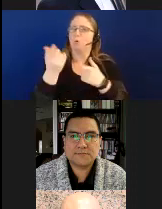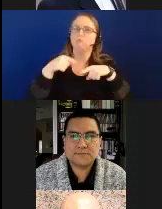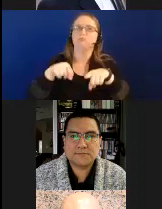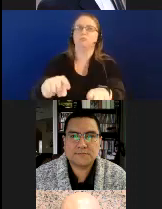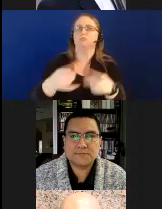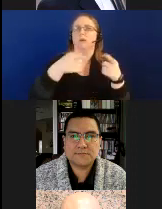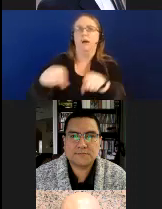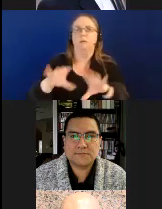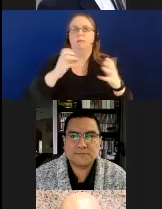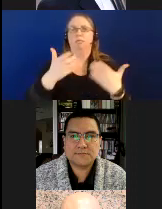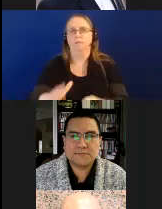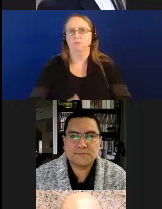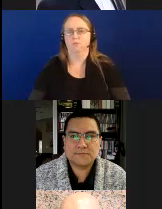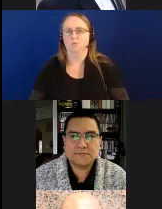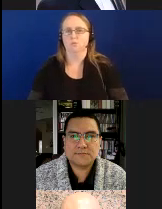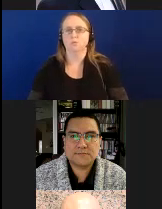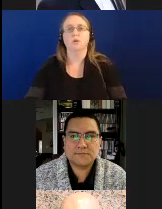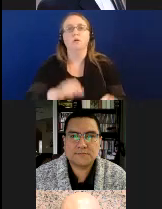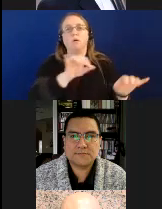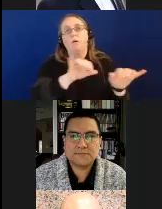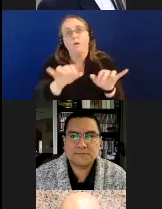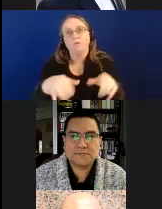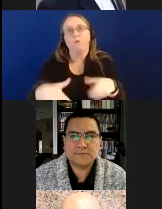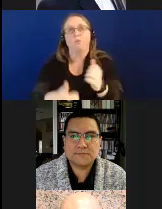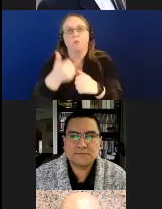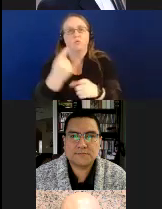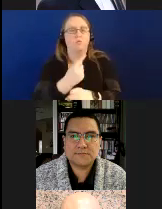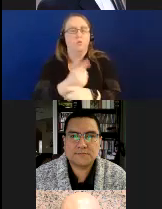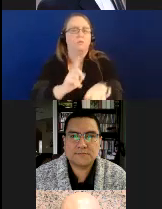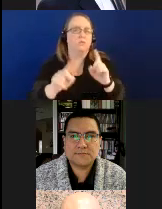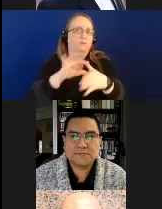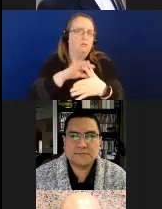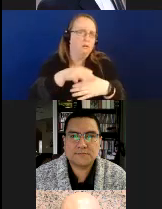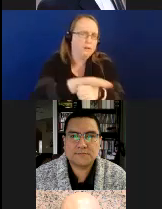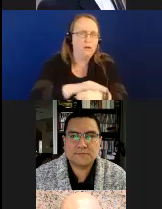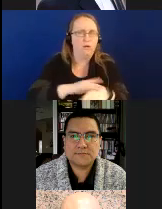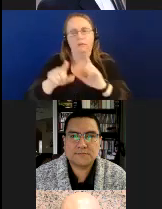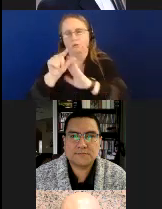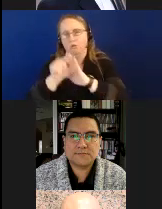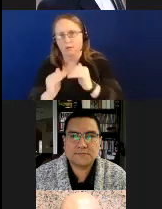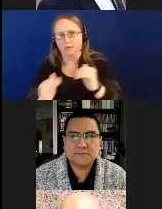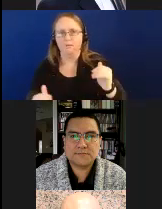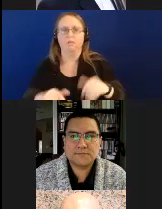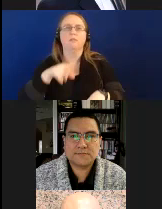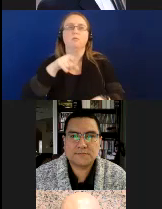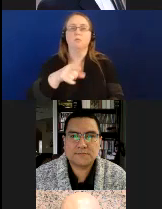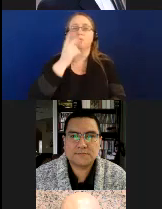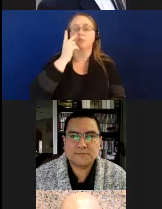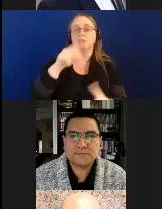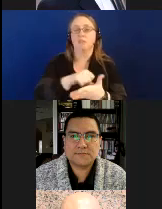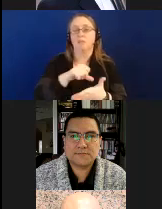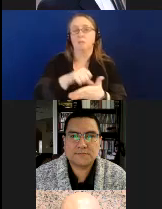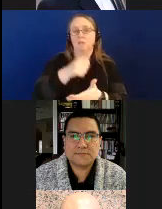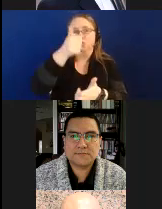in classrooms and also most appropriate for different content areas and different grade levels. So you'll see on this page also for each